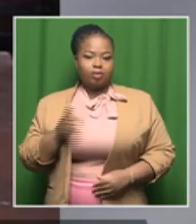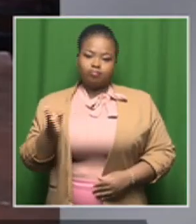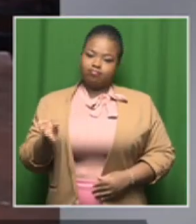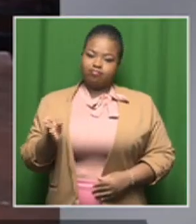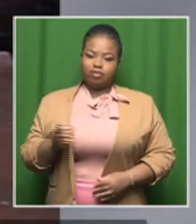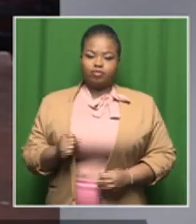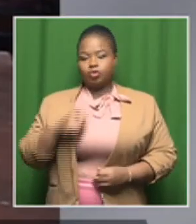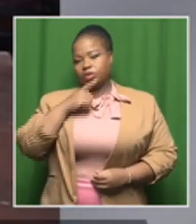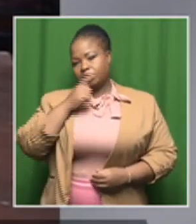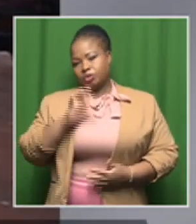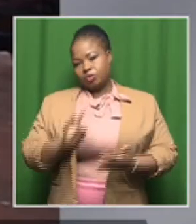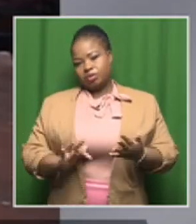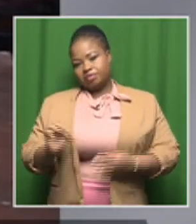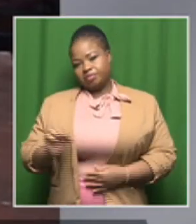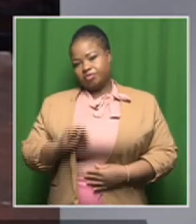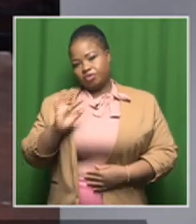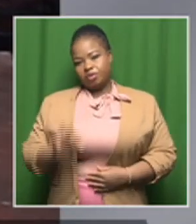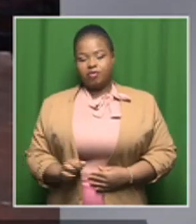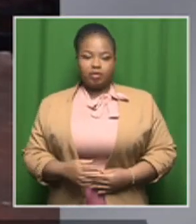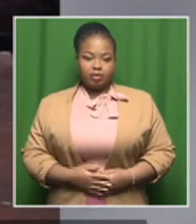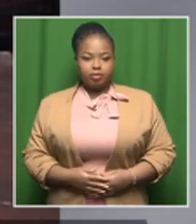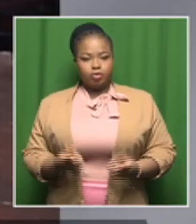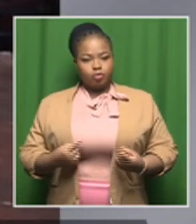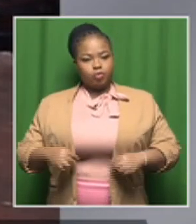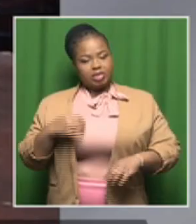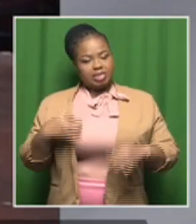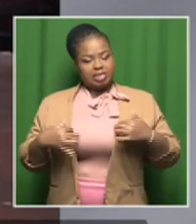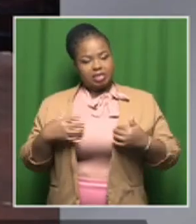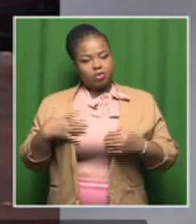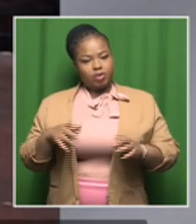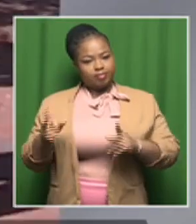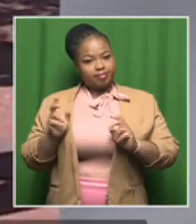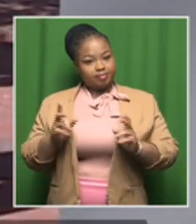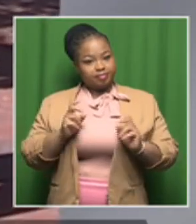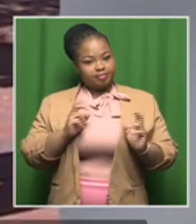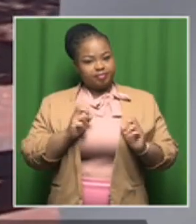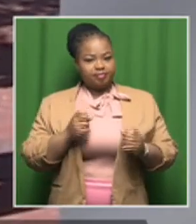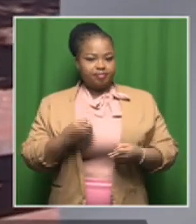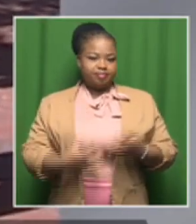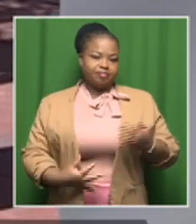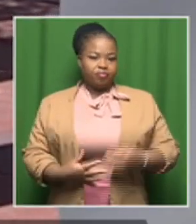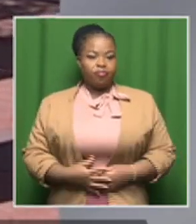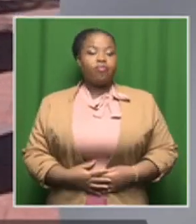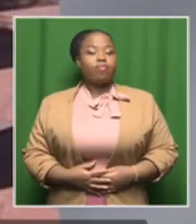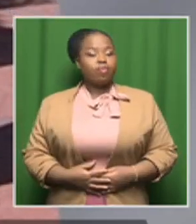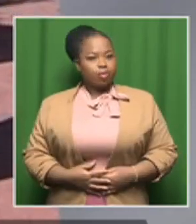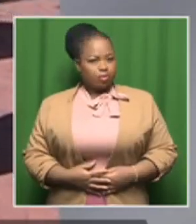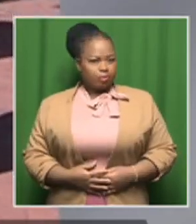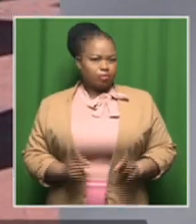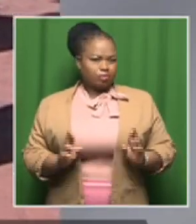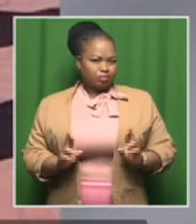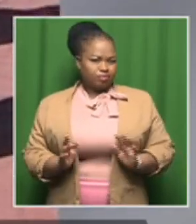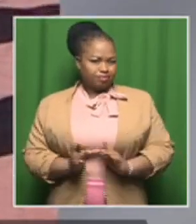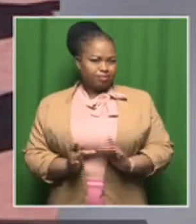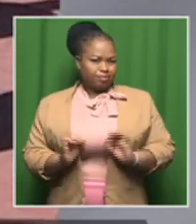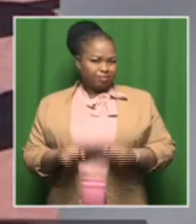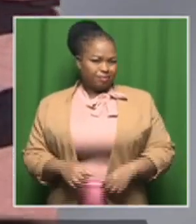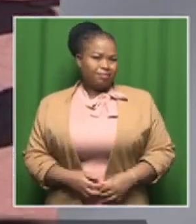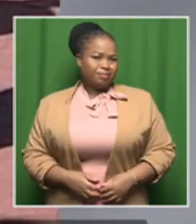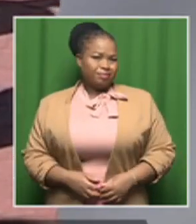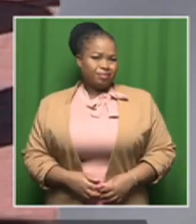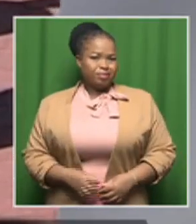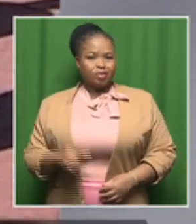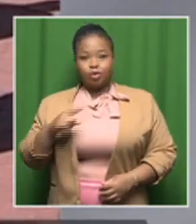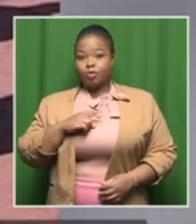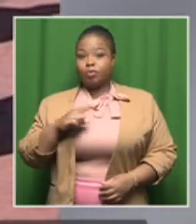the story of South Africa, and we're looking forward to hearing all of it. So I'm hoping that we get him up soon,